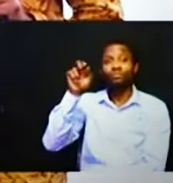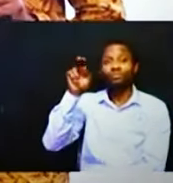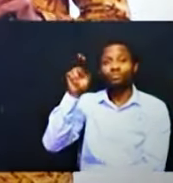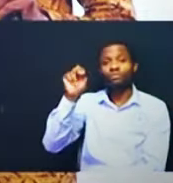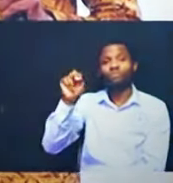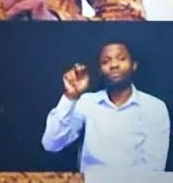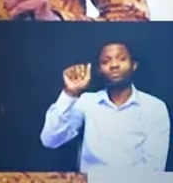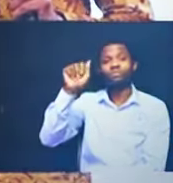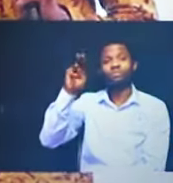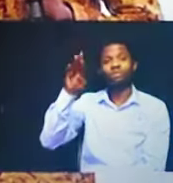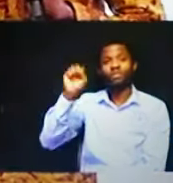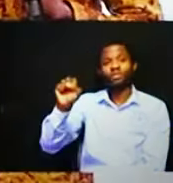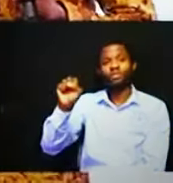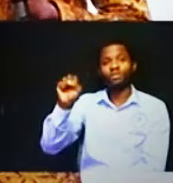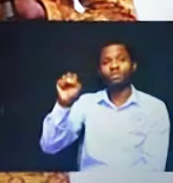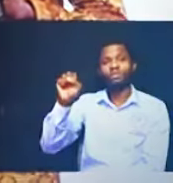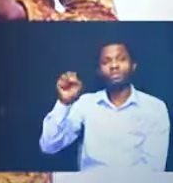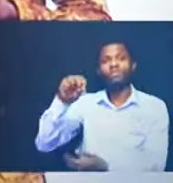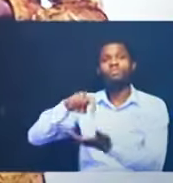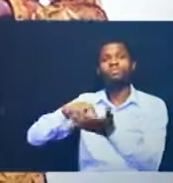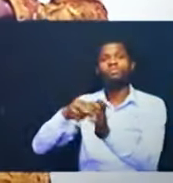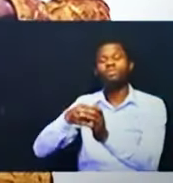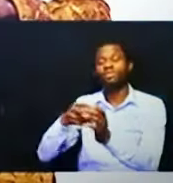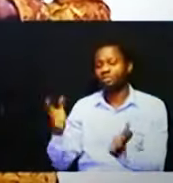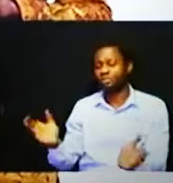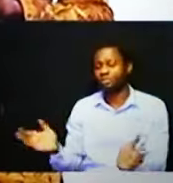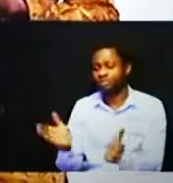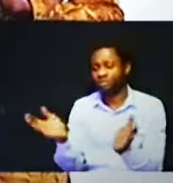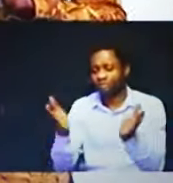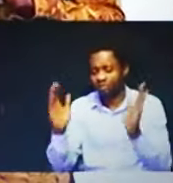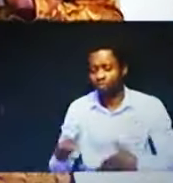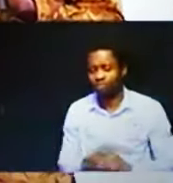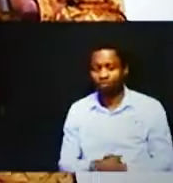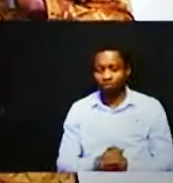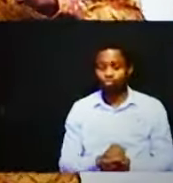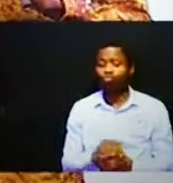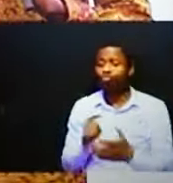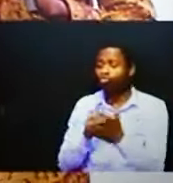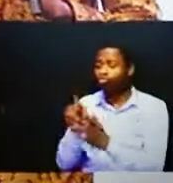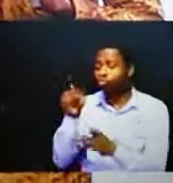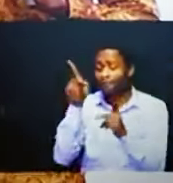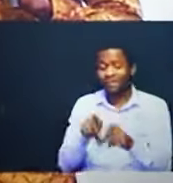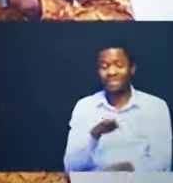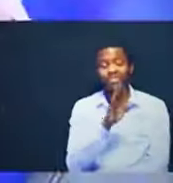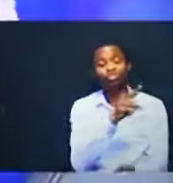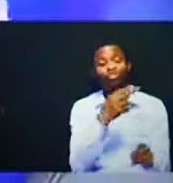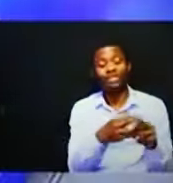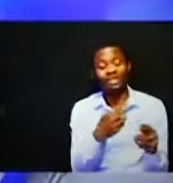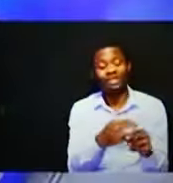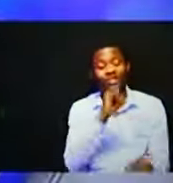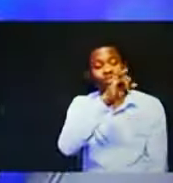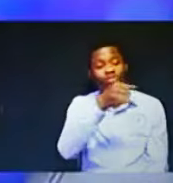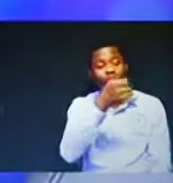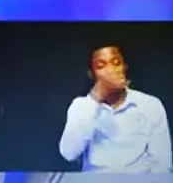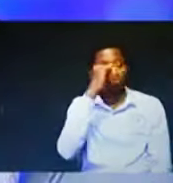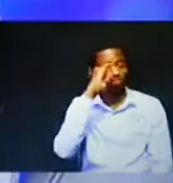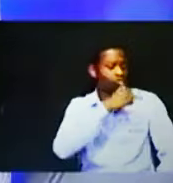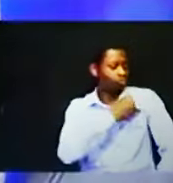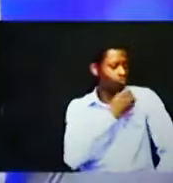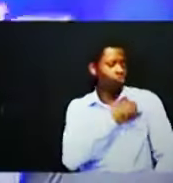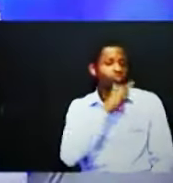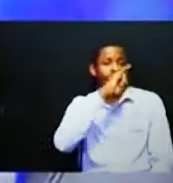oye lewinia ofri kipro. So his name is Joseph. Tinidin edi Joseph. But the colleagues apostles called